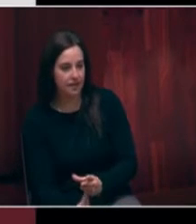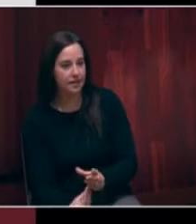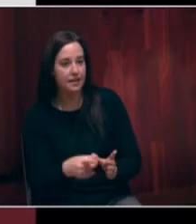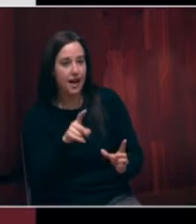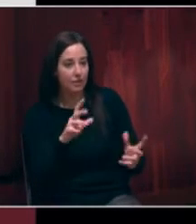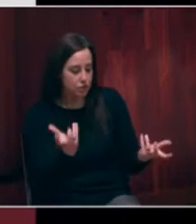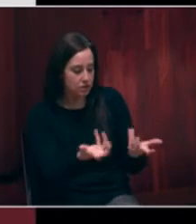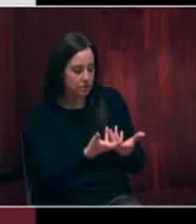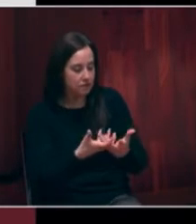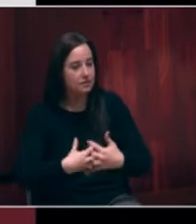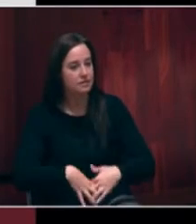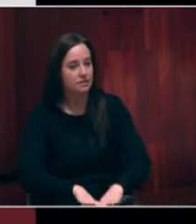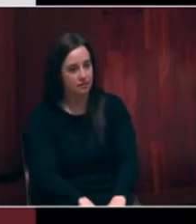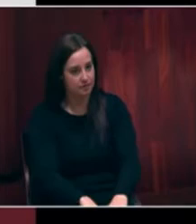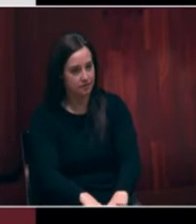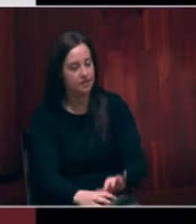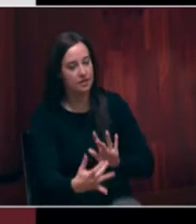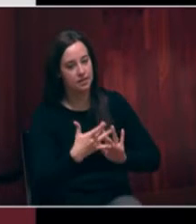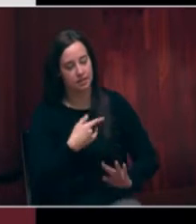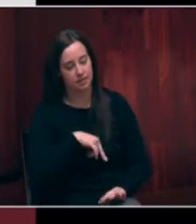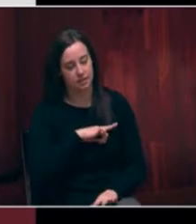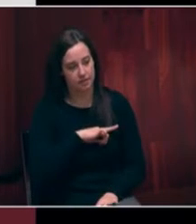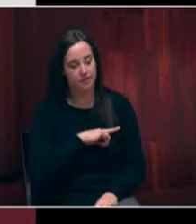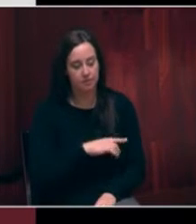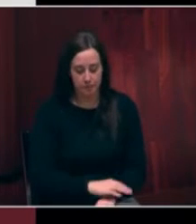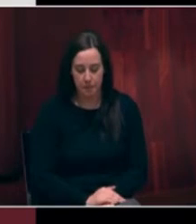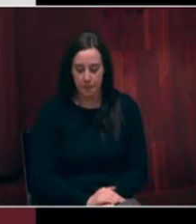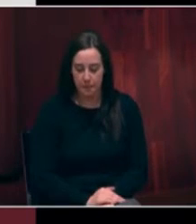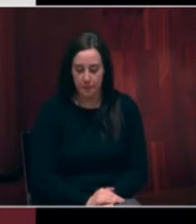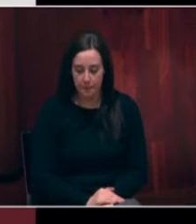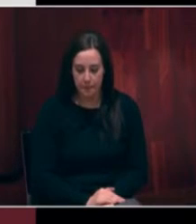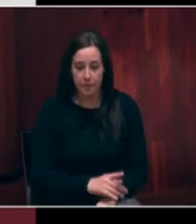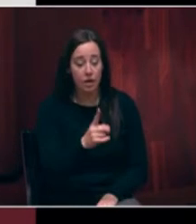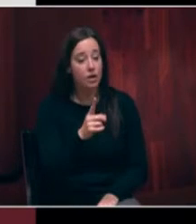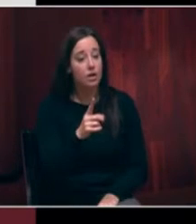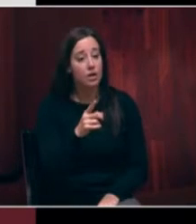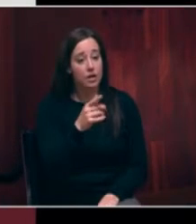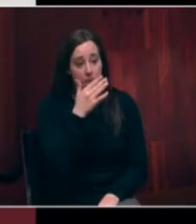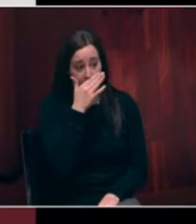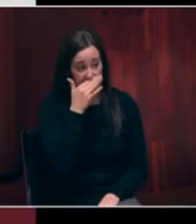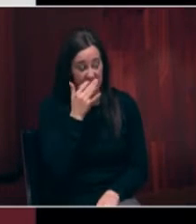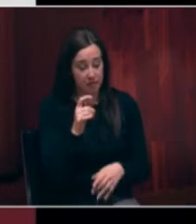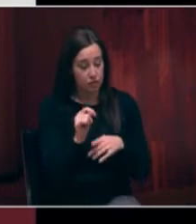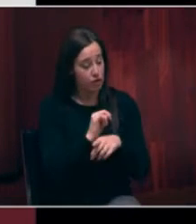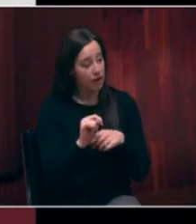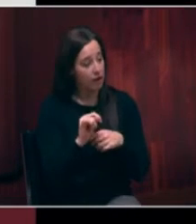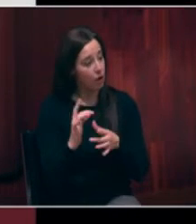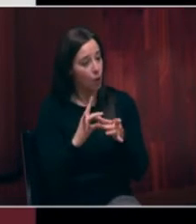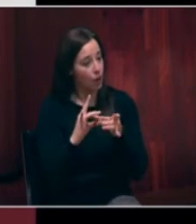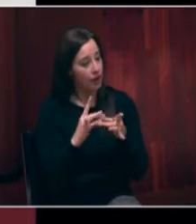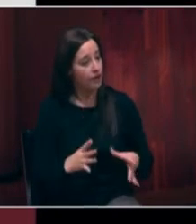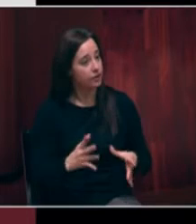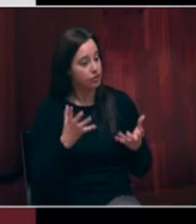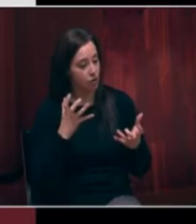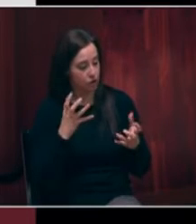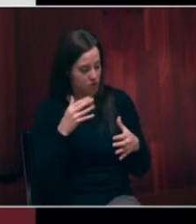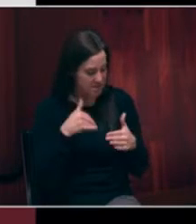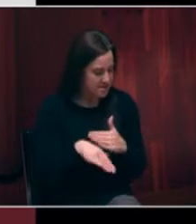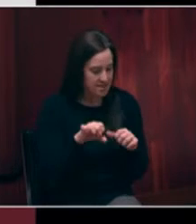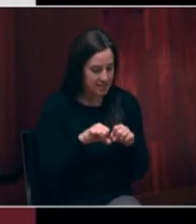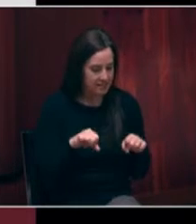credit. So please don't do that. We also have a habit of your training coordinators wanting to get in the system, create an account for themselves, and